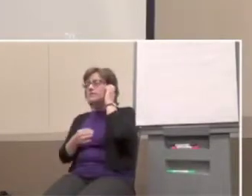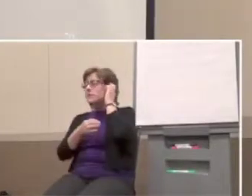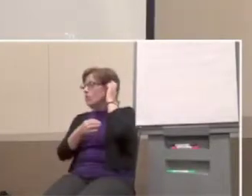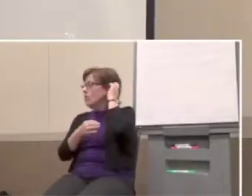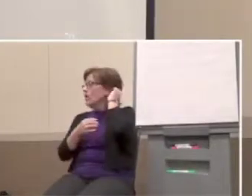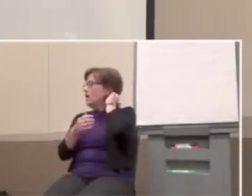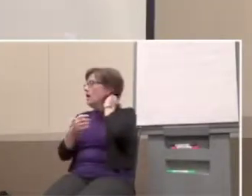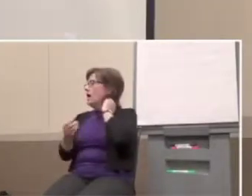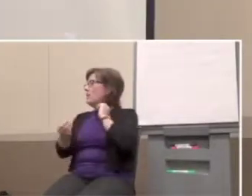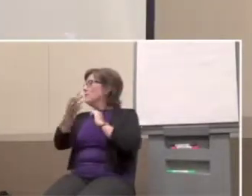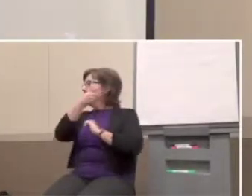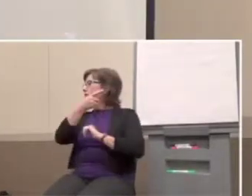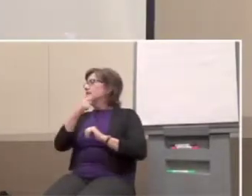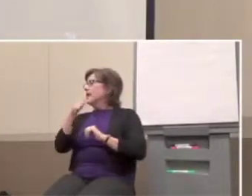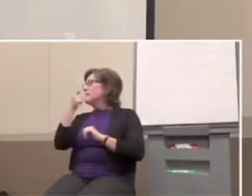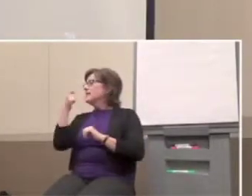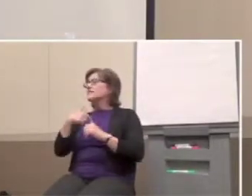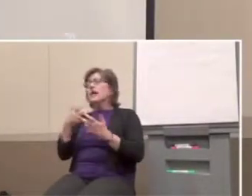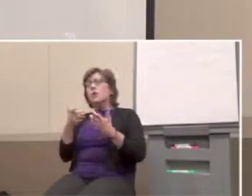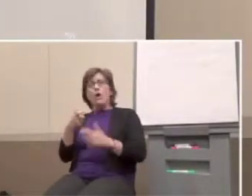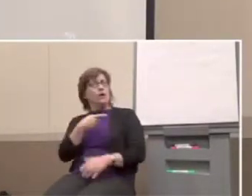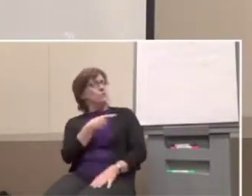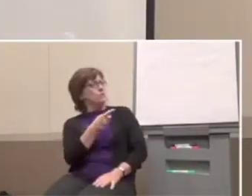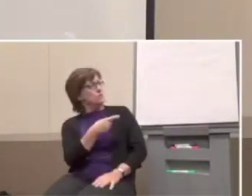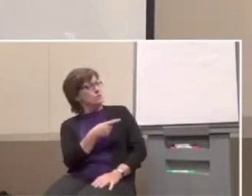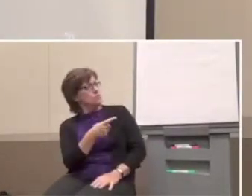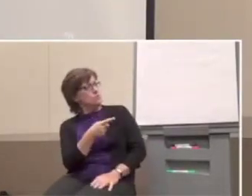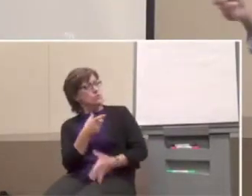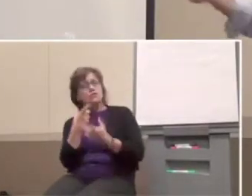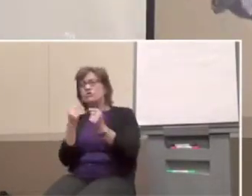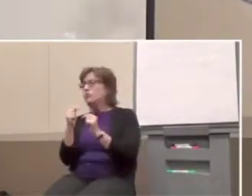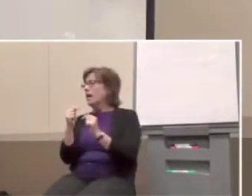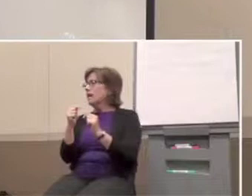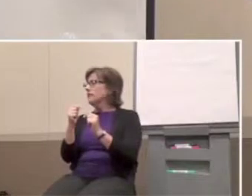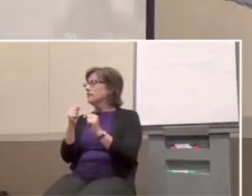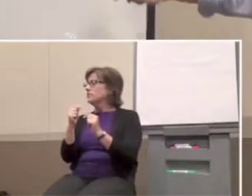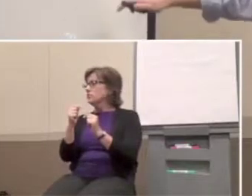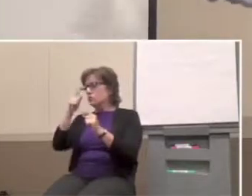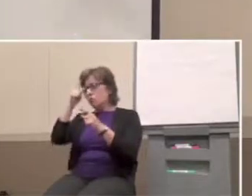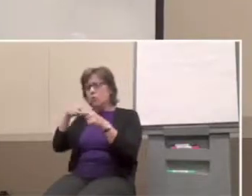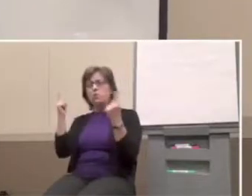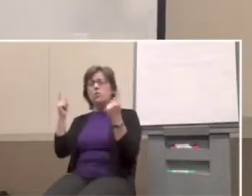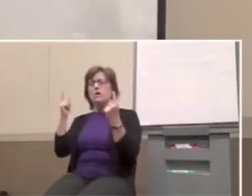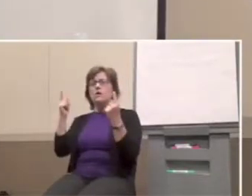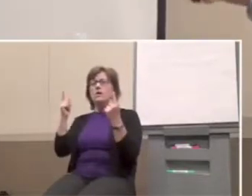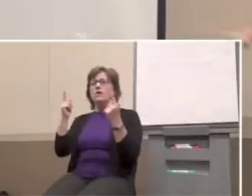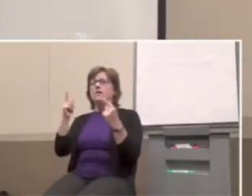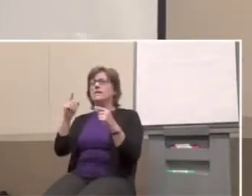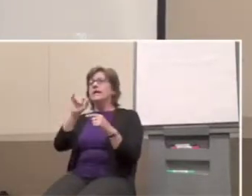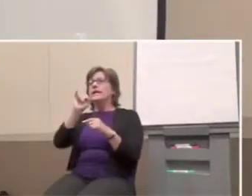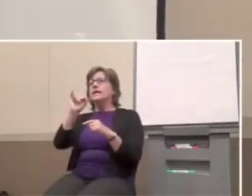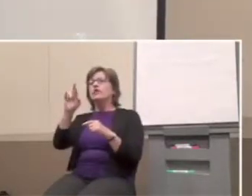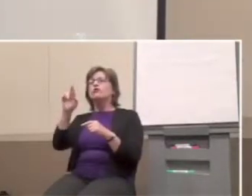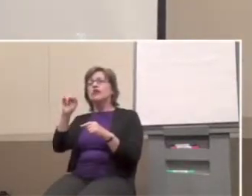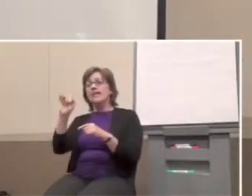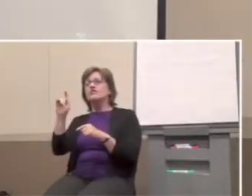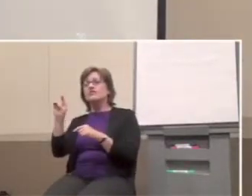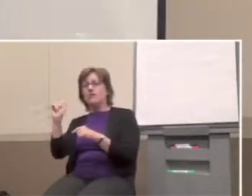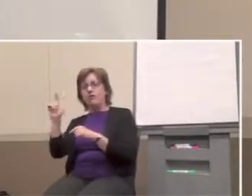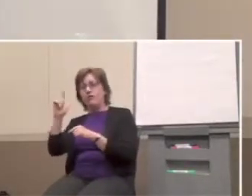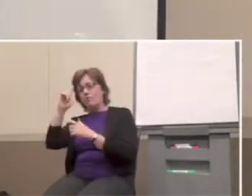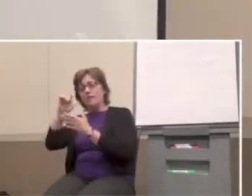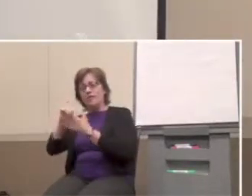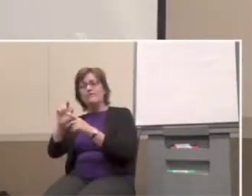not so much because I want you guys to try to refute the irrational belief that may be associated here, but so much